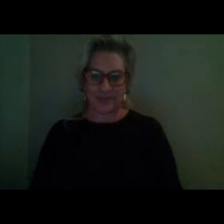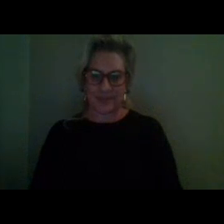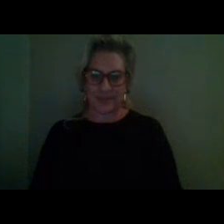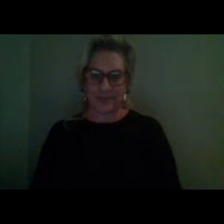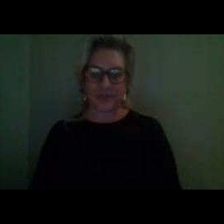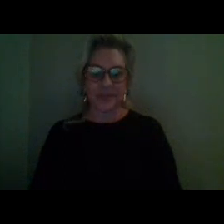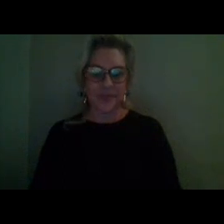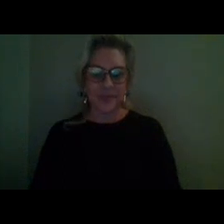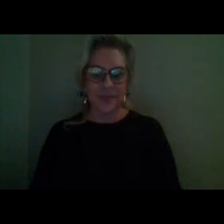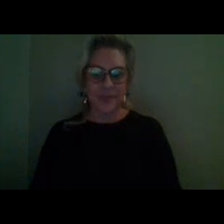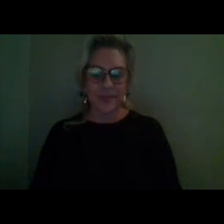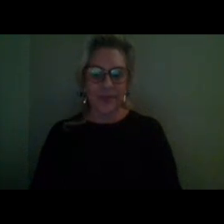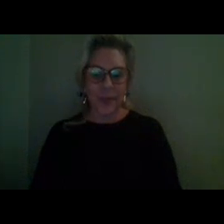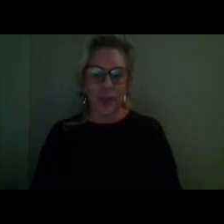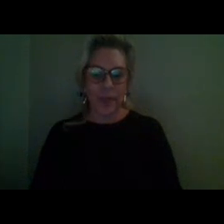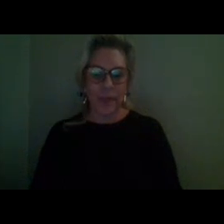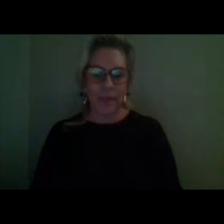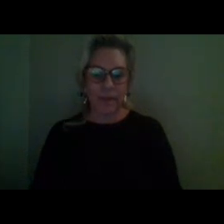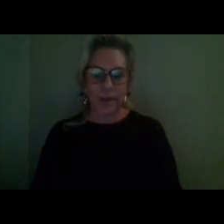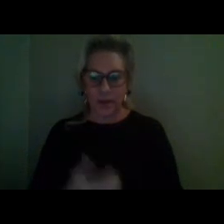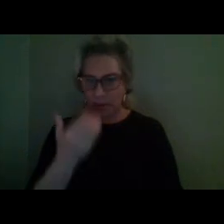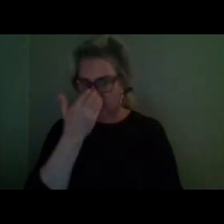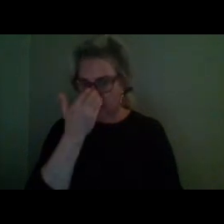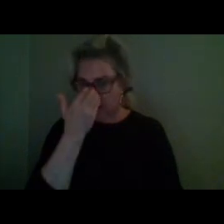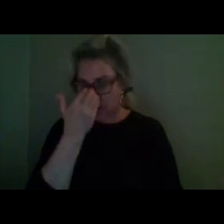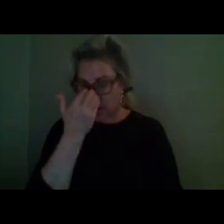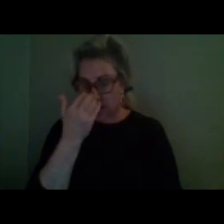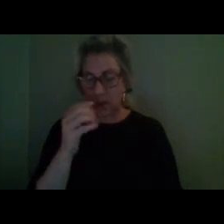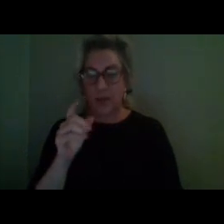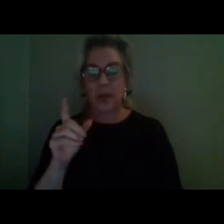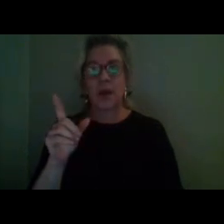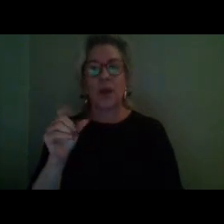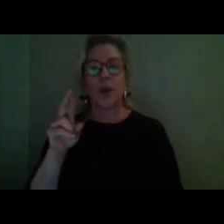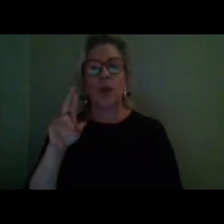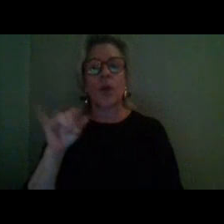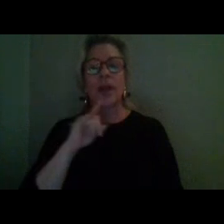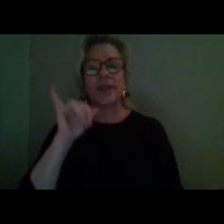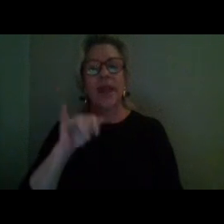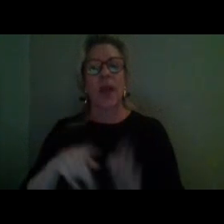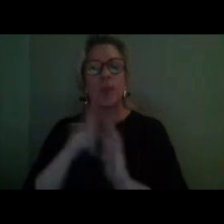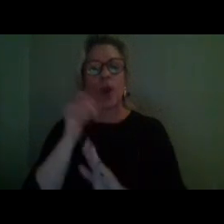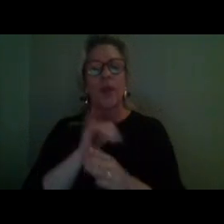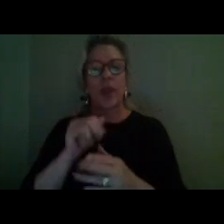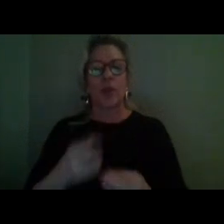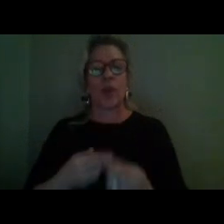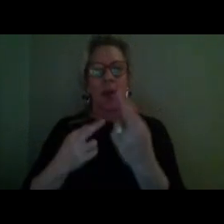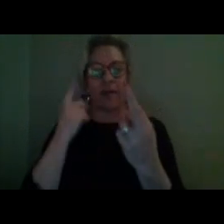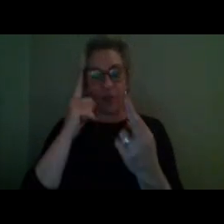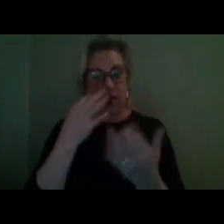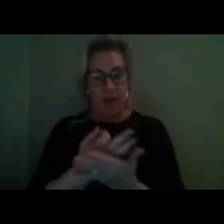While we're waiting for her, Lori, is that project one that is being recommended for funding?